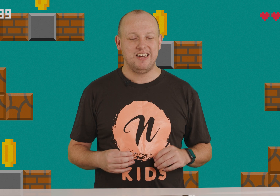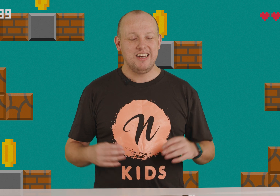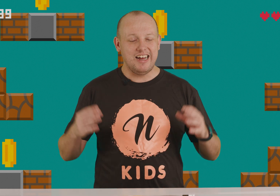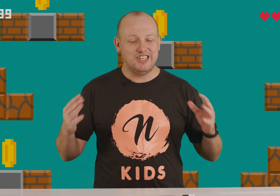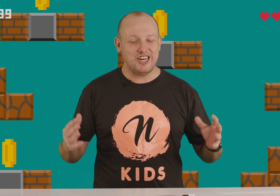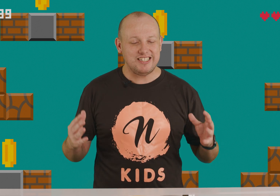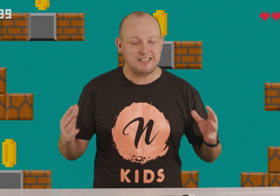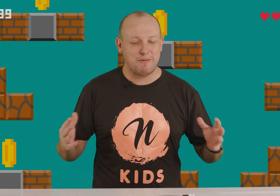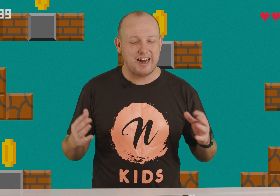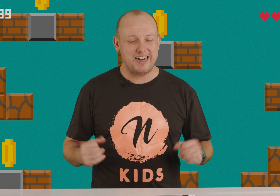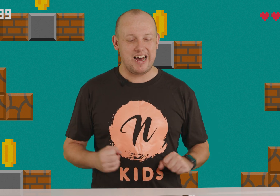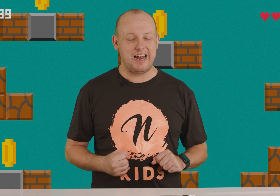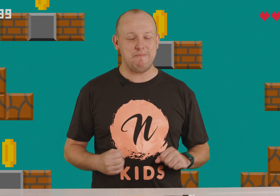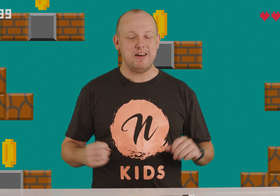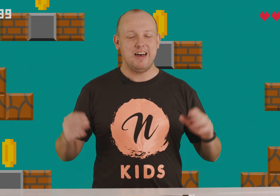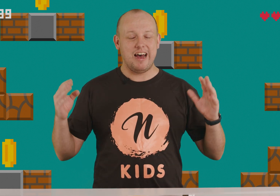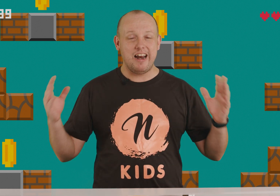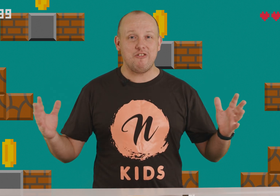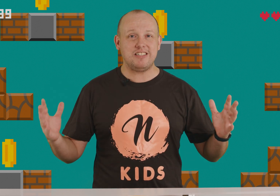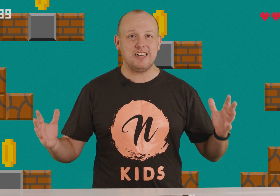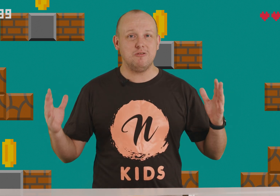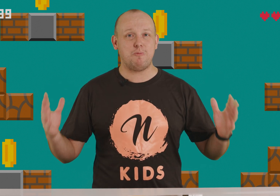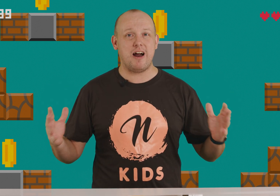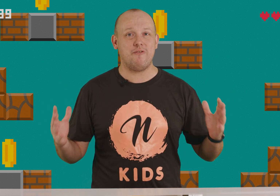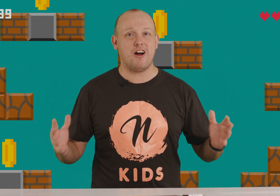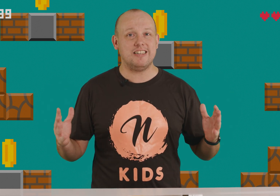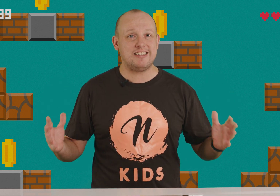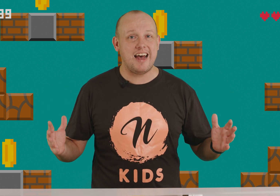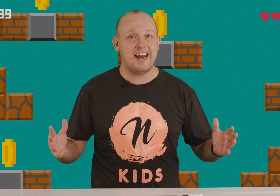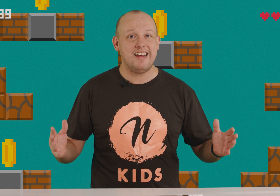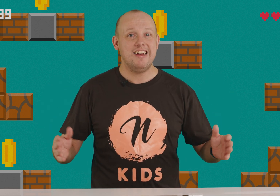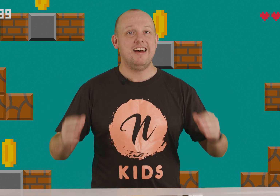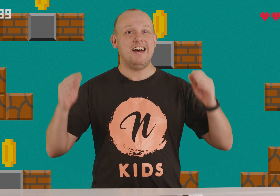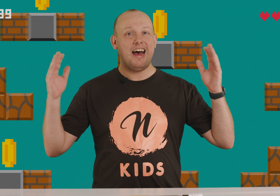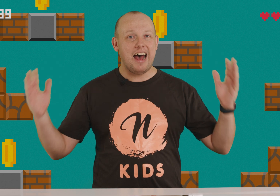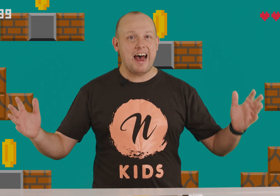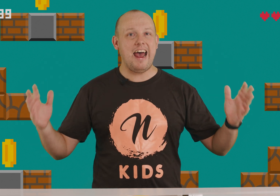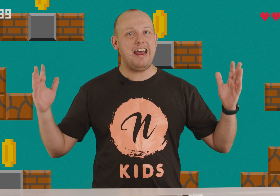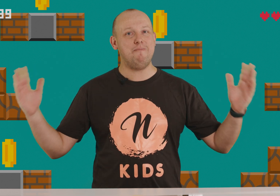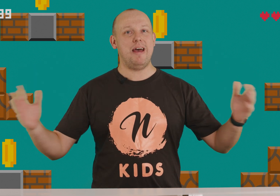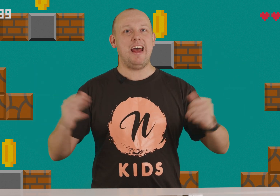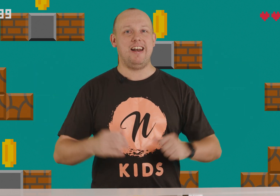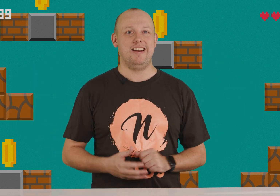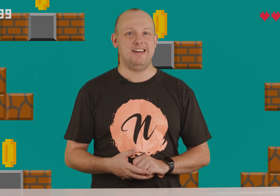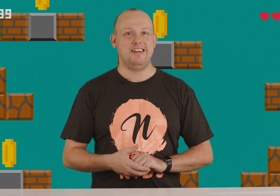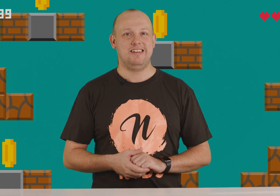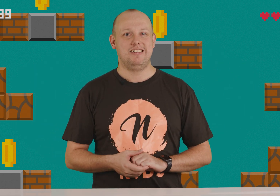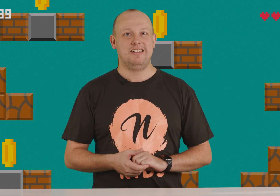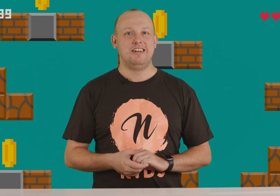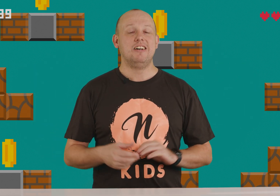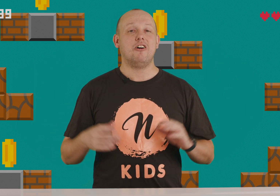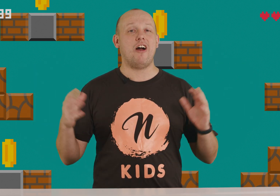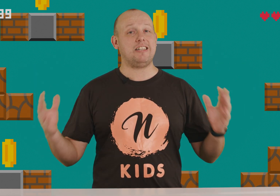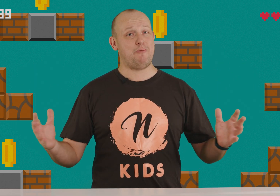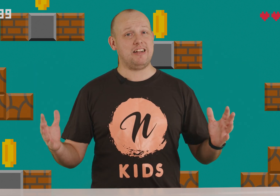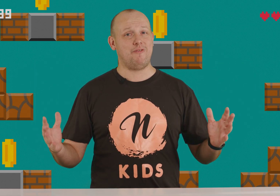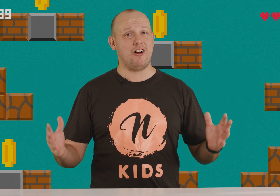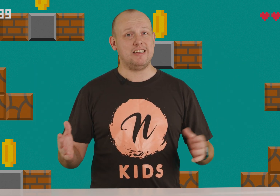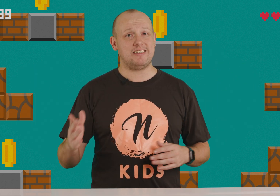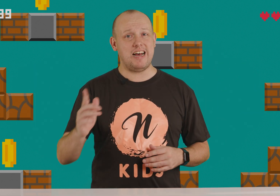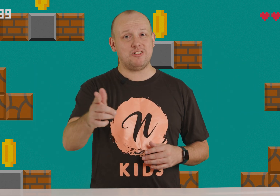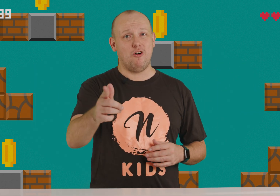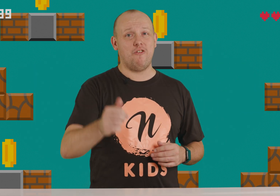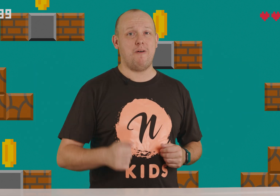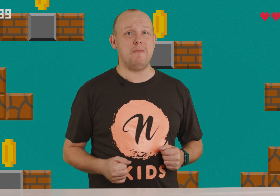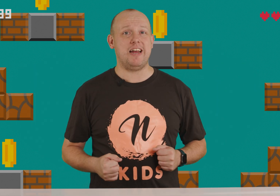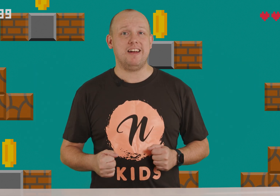lives. In Jesus' mighty name, and every single Sprout and Rocket said, Amen. All right, Sprouts and